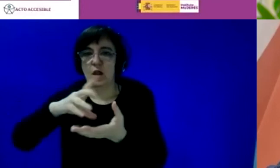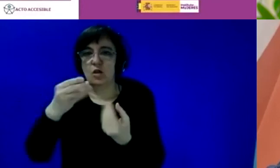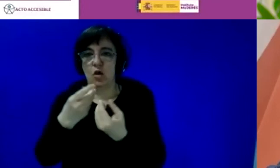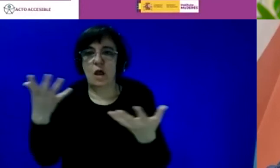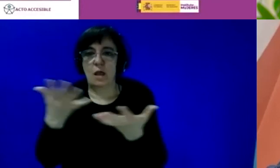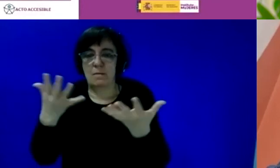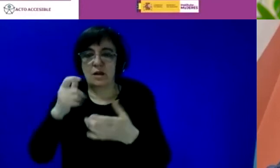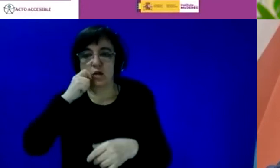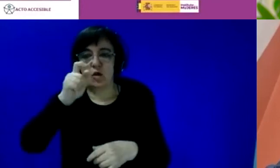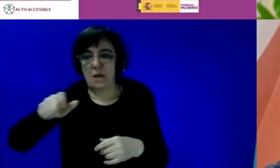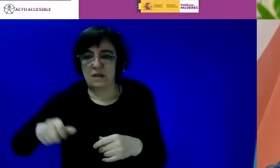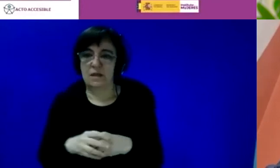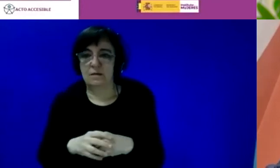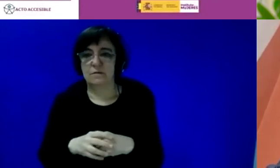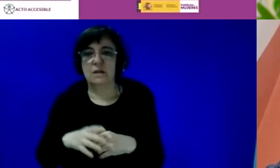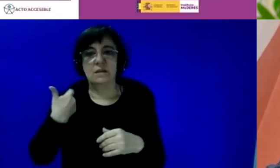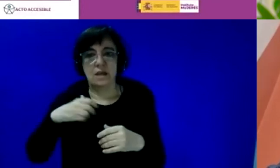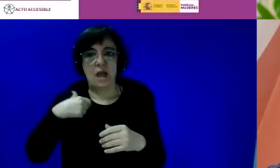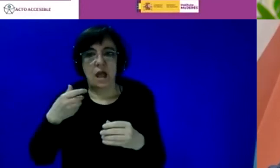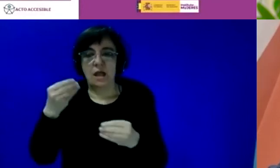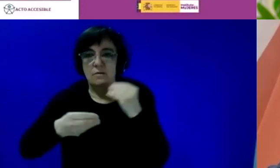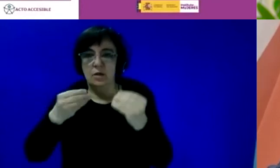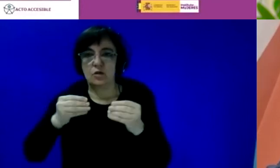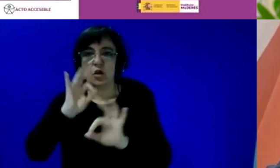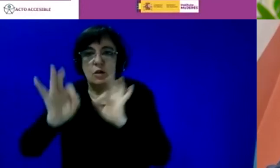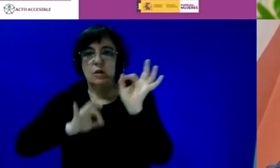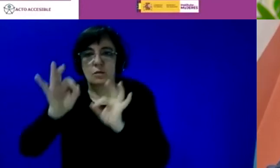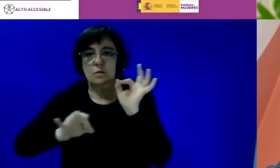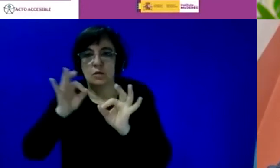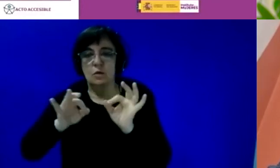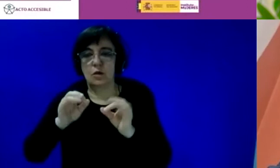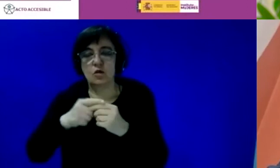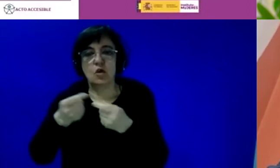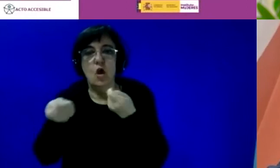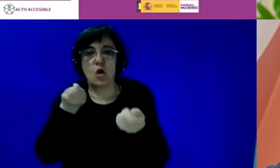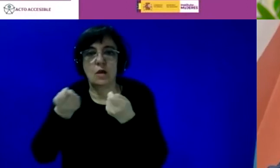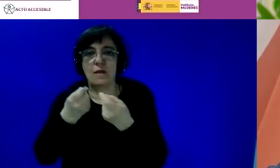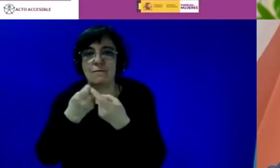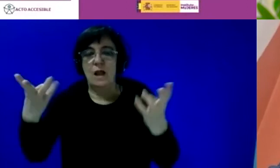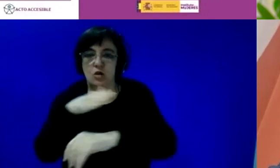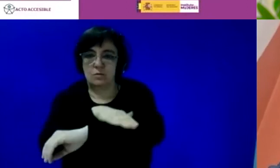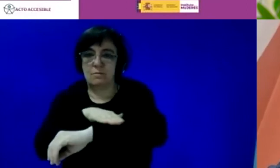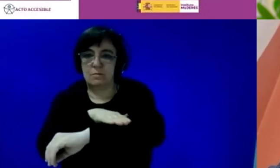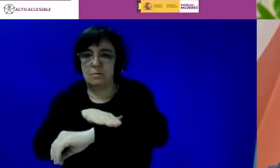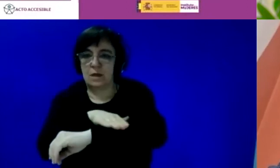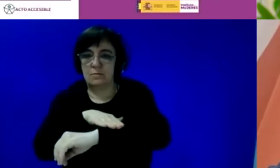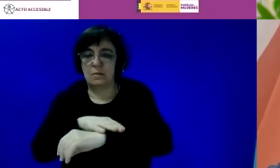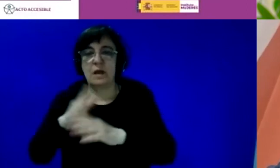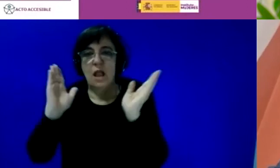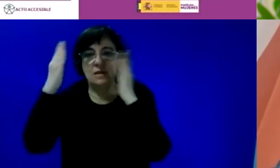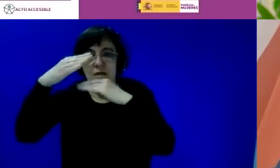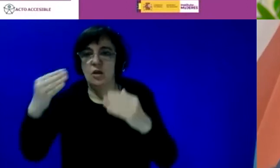that we are totally committed to assisting in this humanitarian disaster. We are